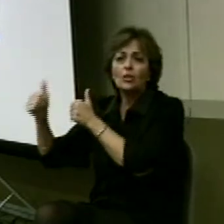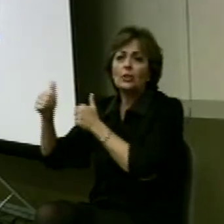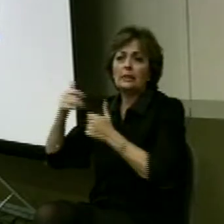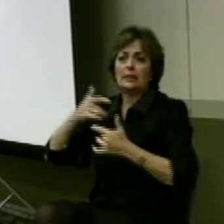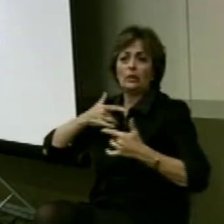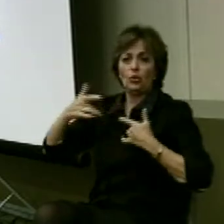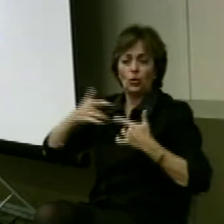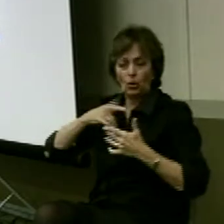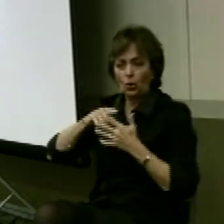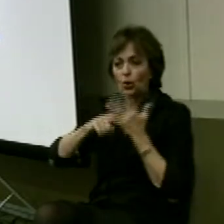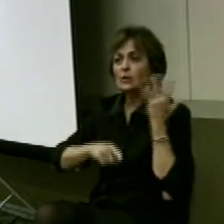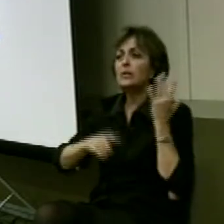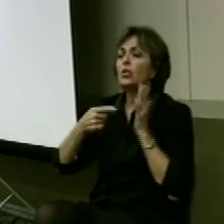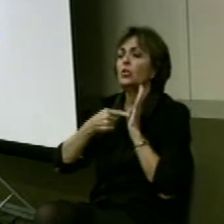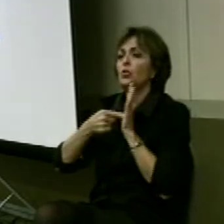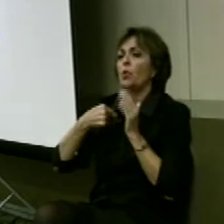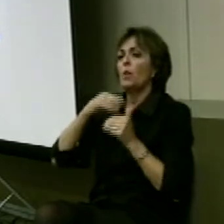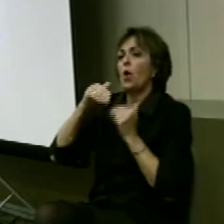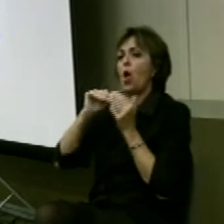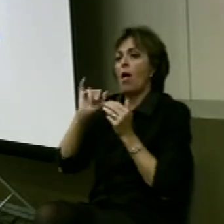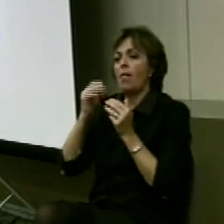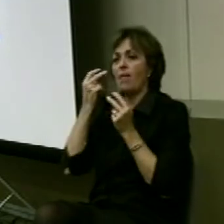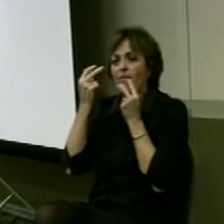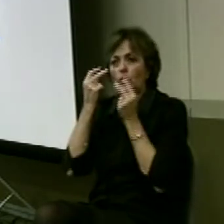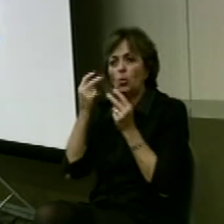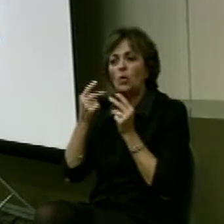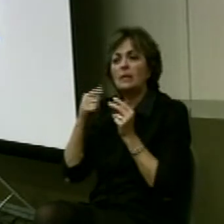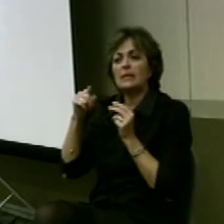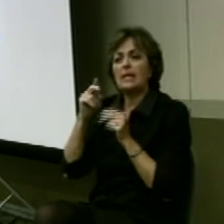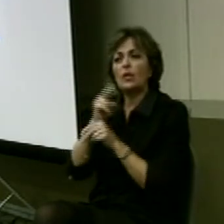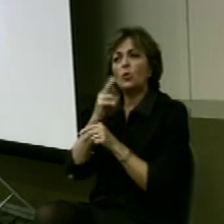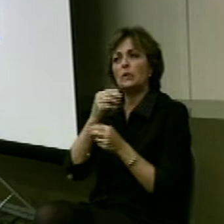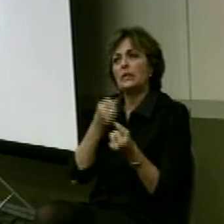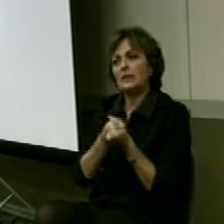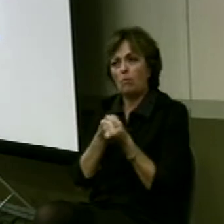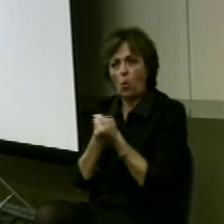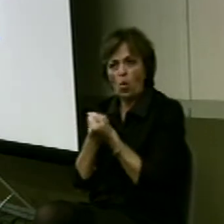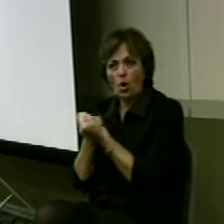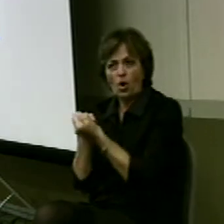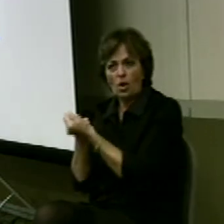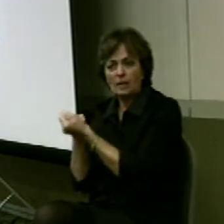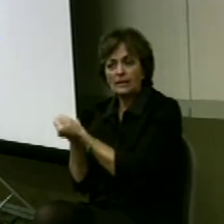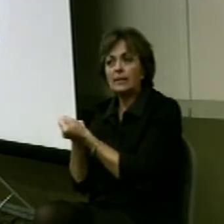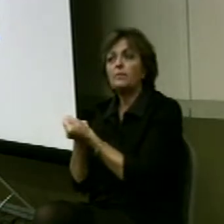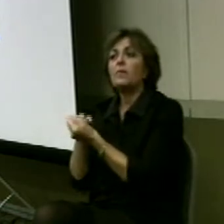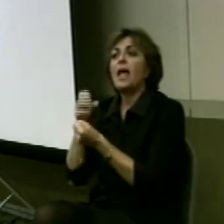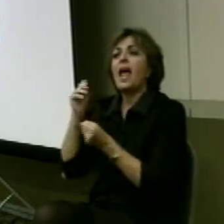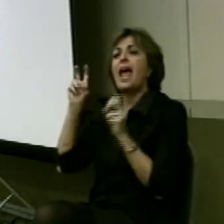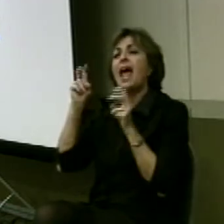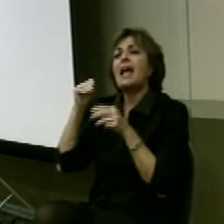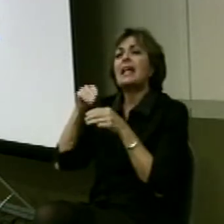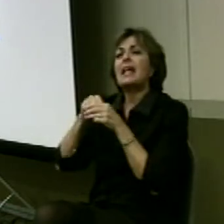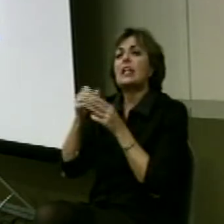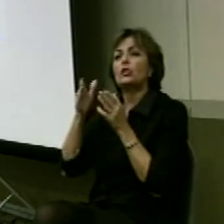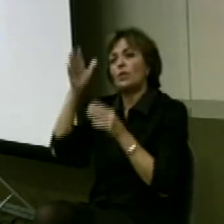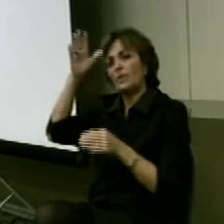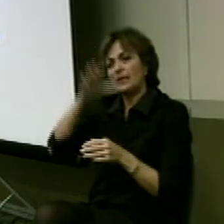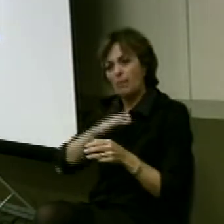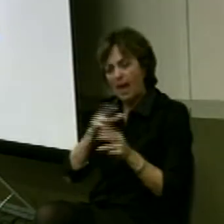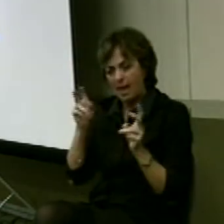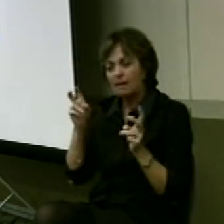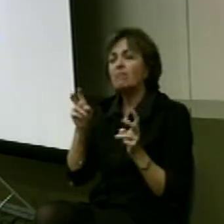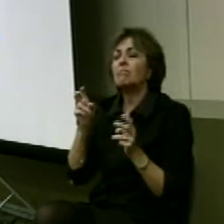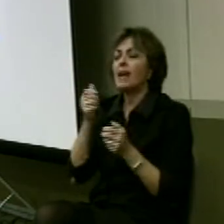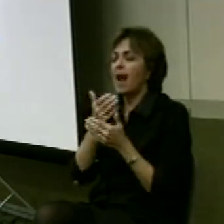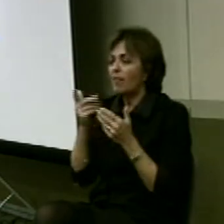progress, all of the challenges and concerns that they had. They showed me all of the visuals that they used and all of the supports that they used, and